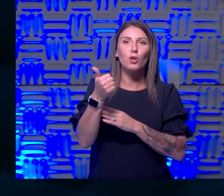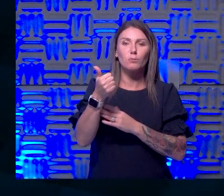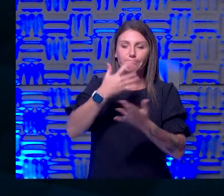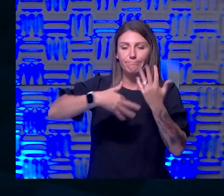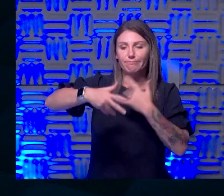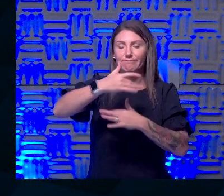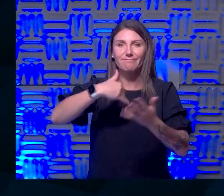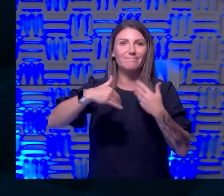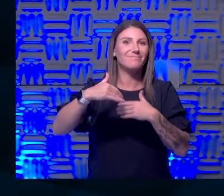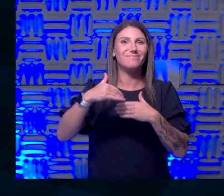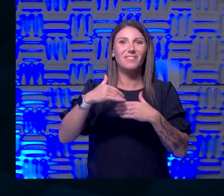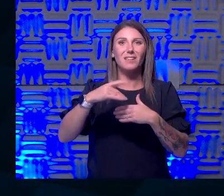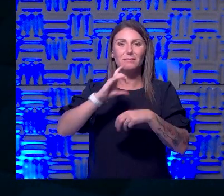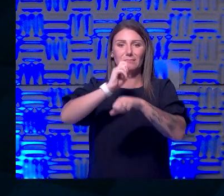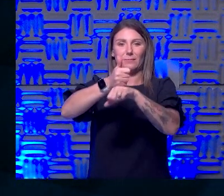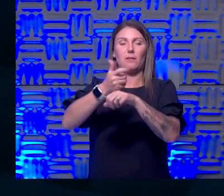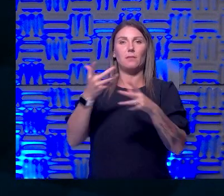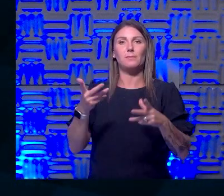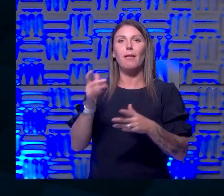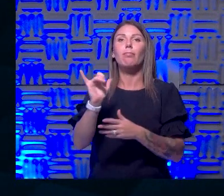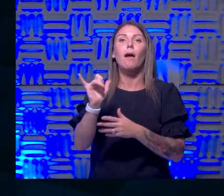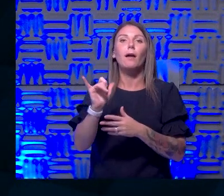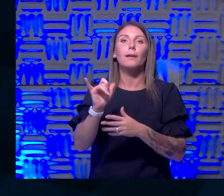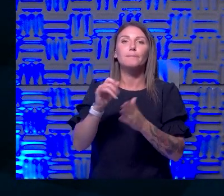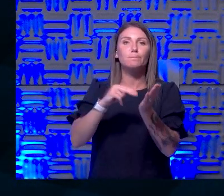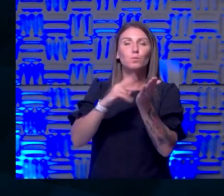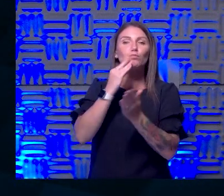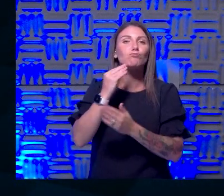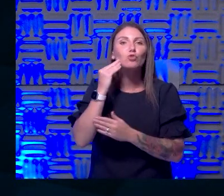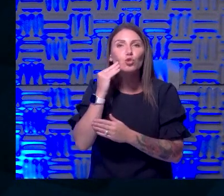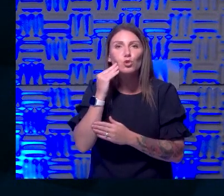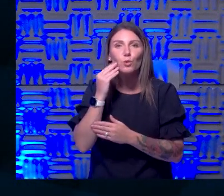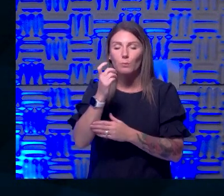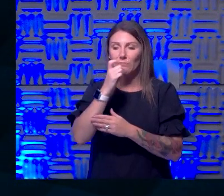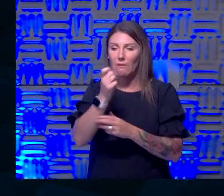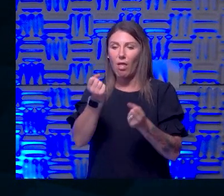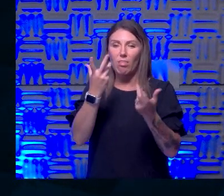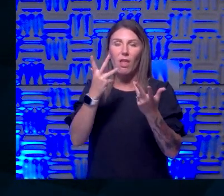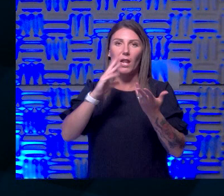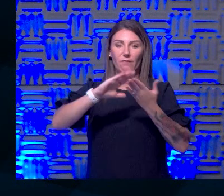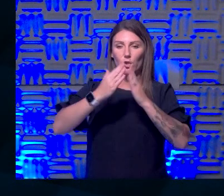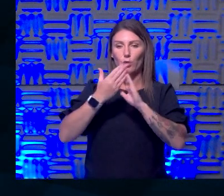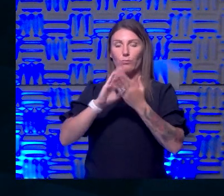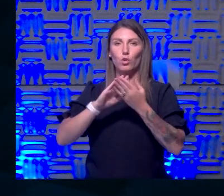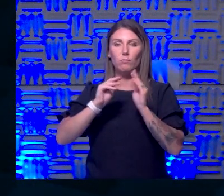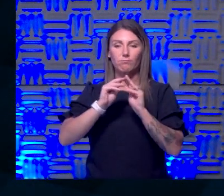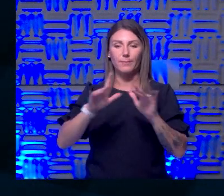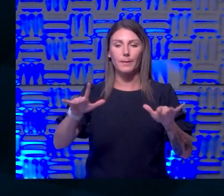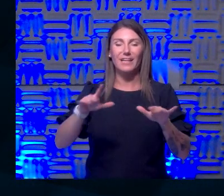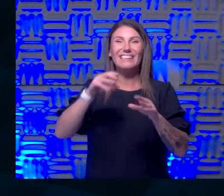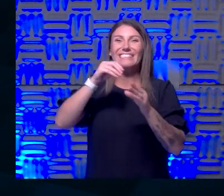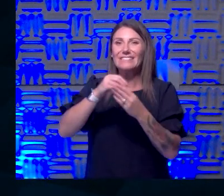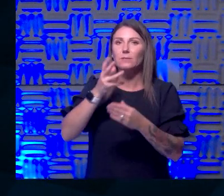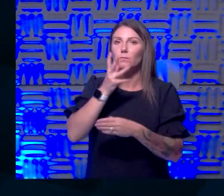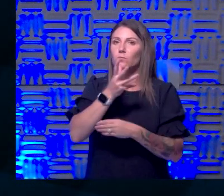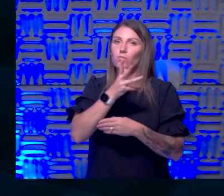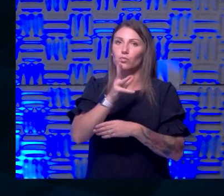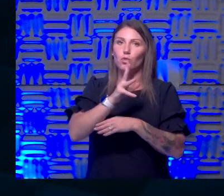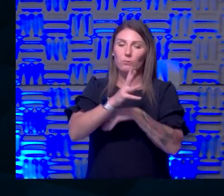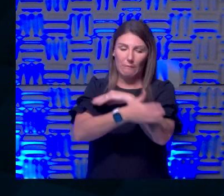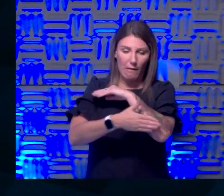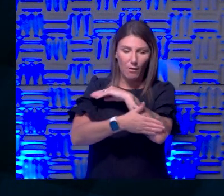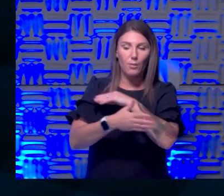example, a skilled nursing. We have not had much in the way of community spread in the more rural counties. And